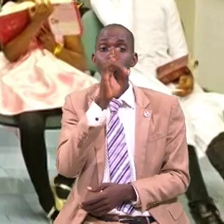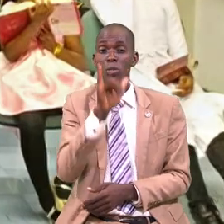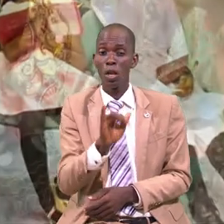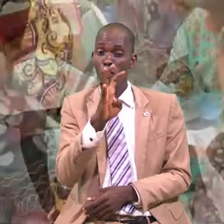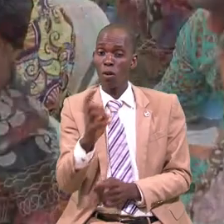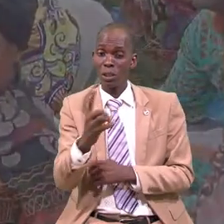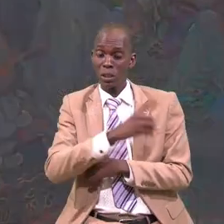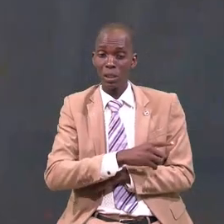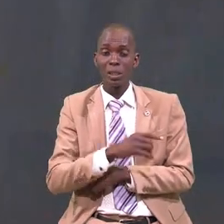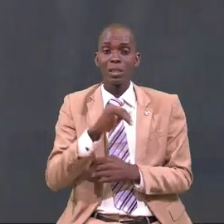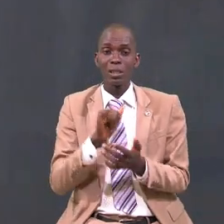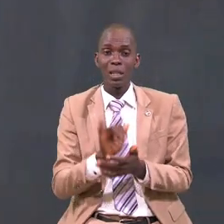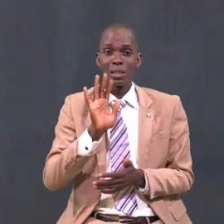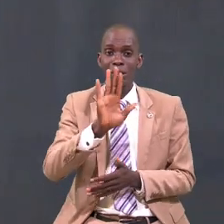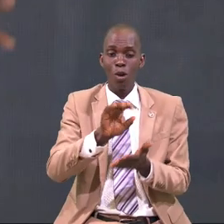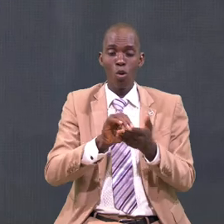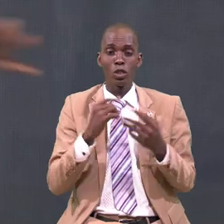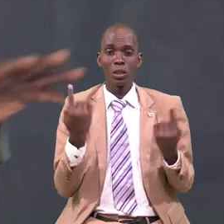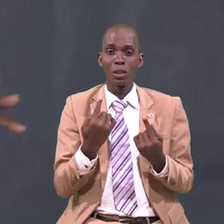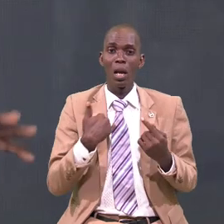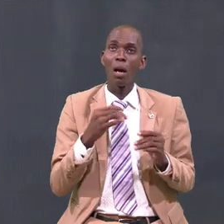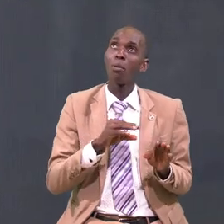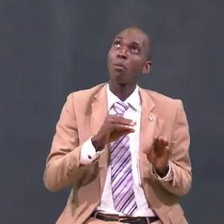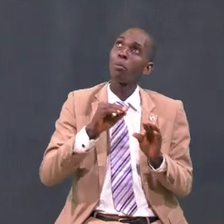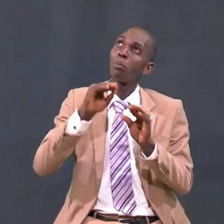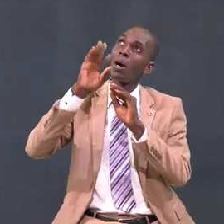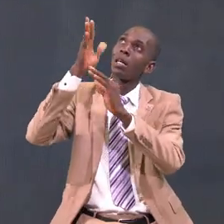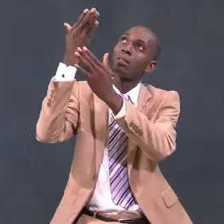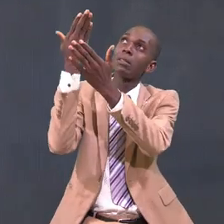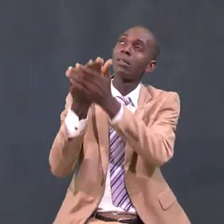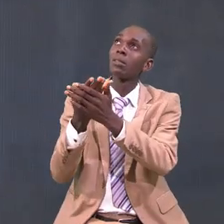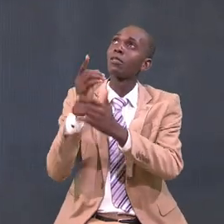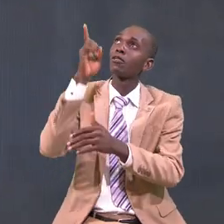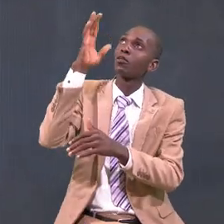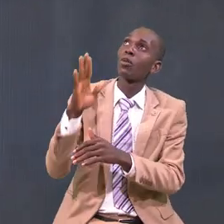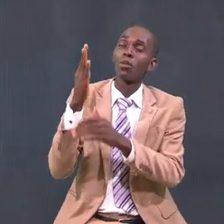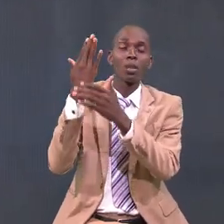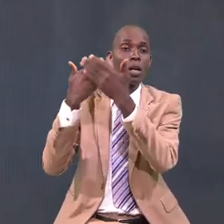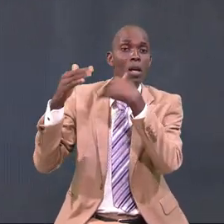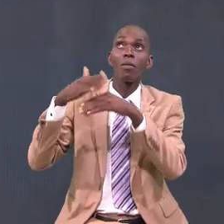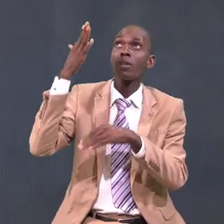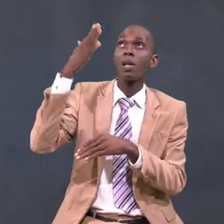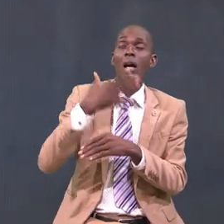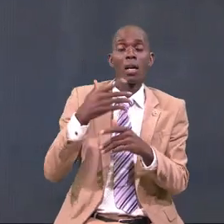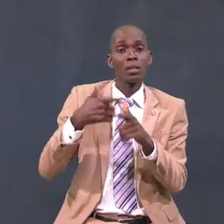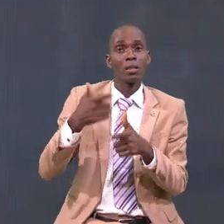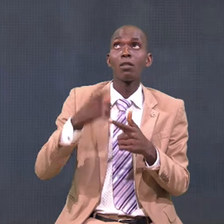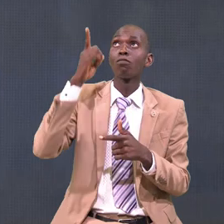had gone to the ceiling and to the highest level. Nineveh will be